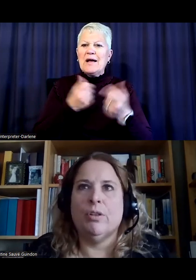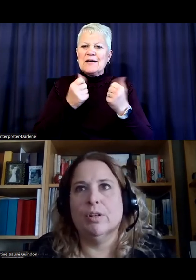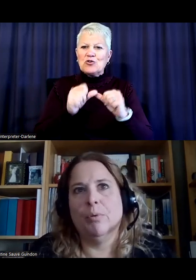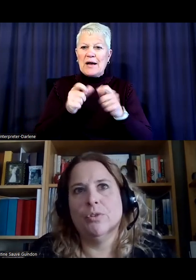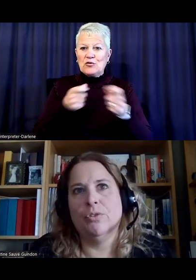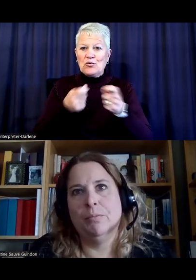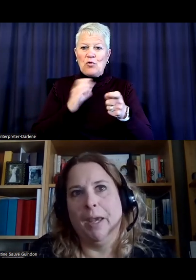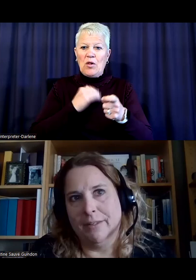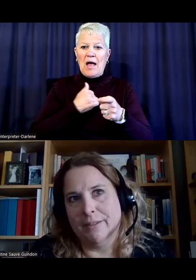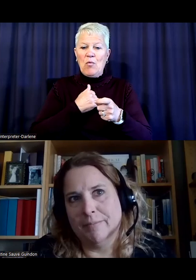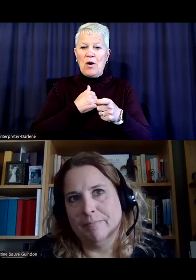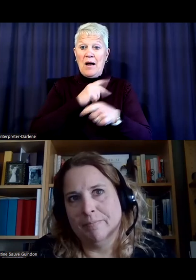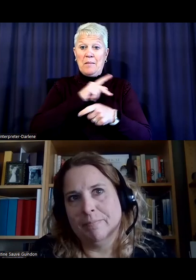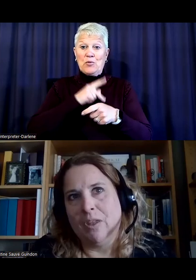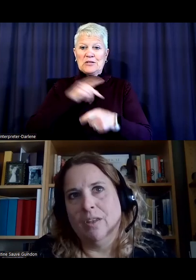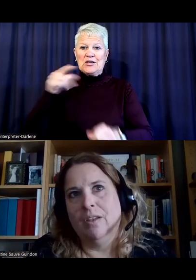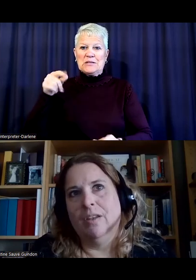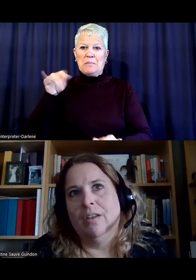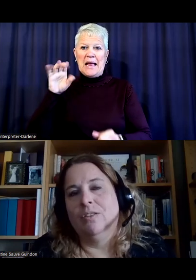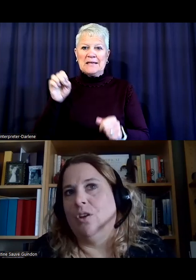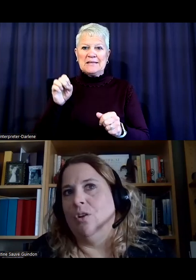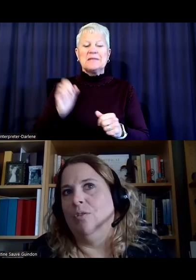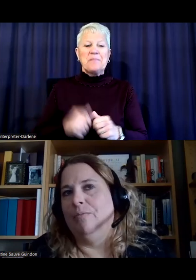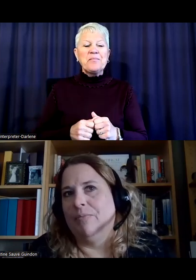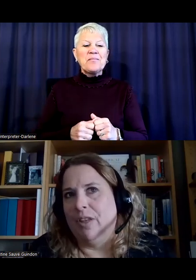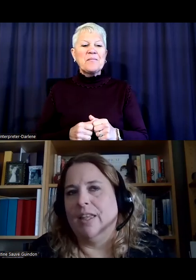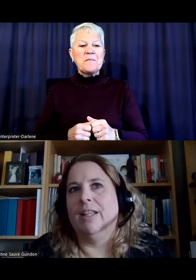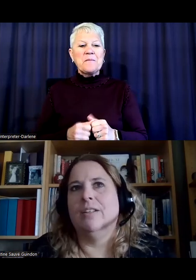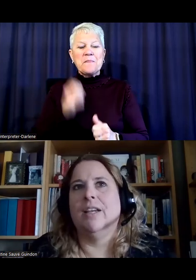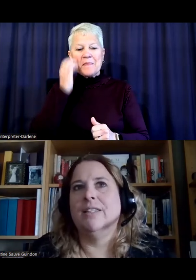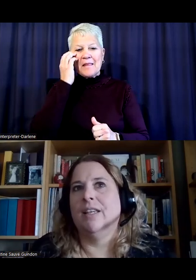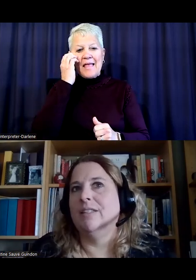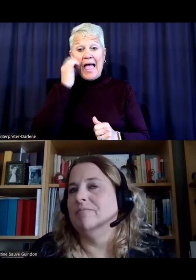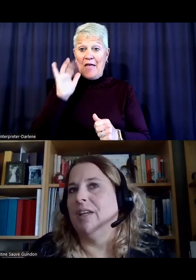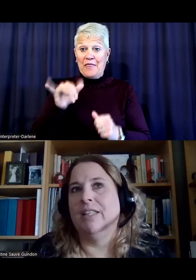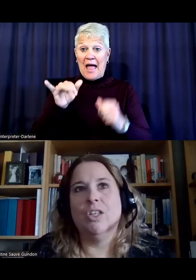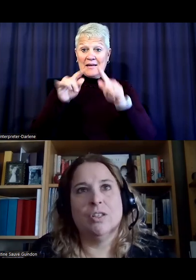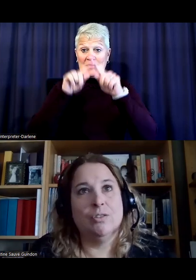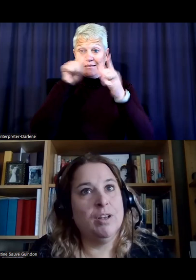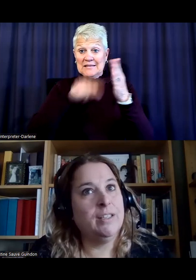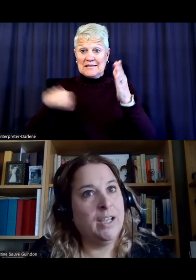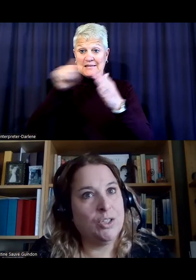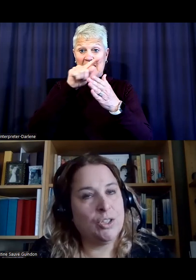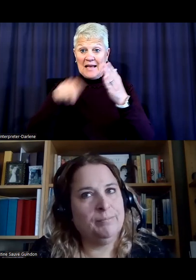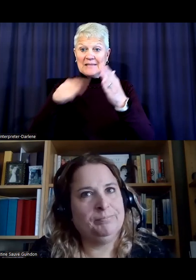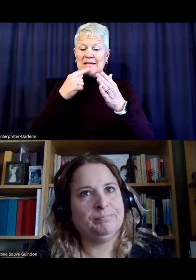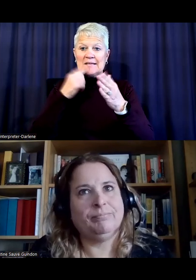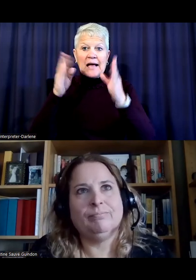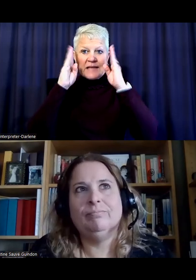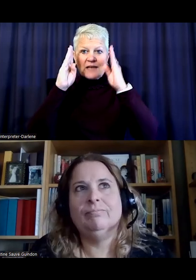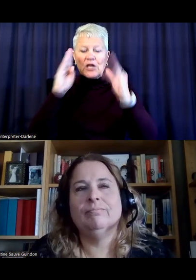control our little personal space. So that little sign says, attention, do not touch.